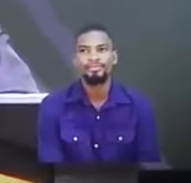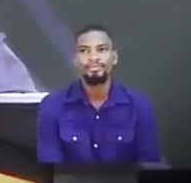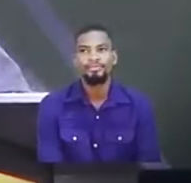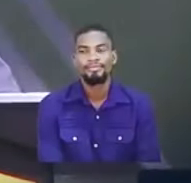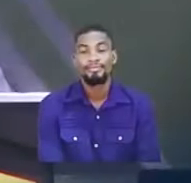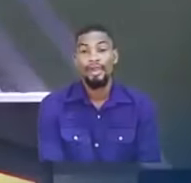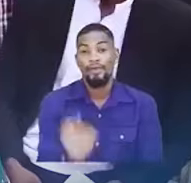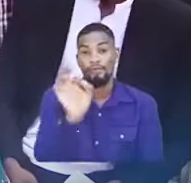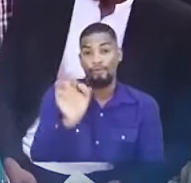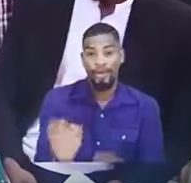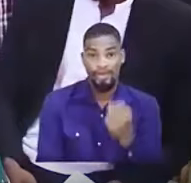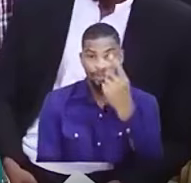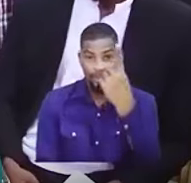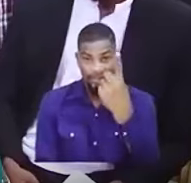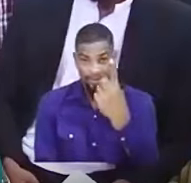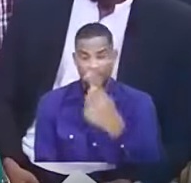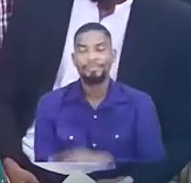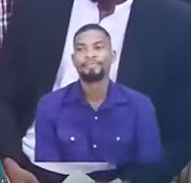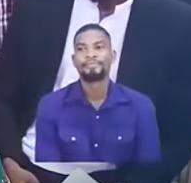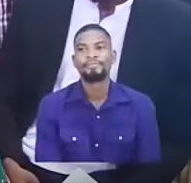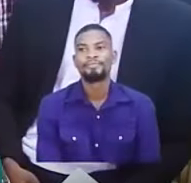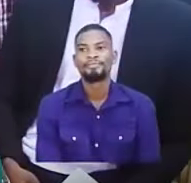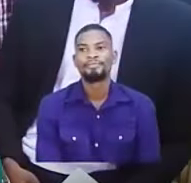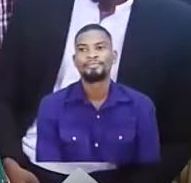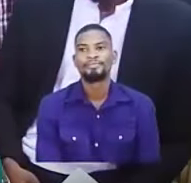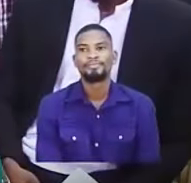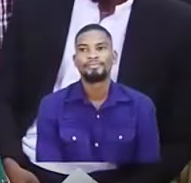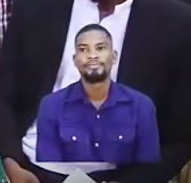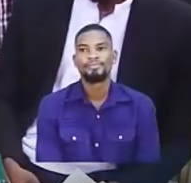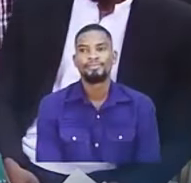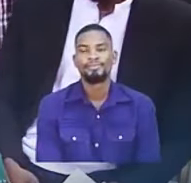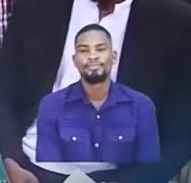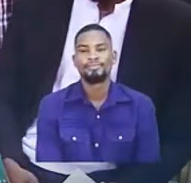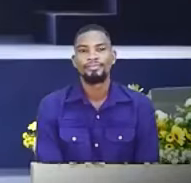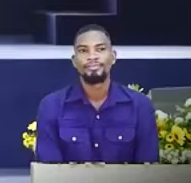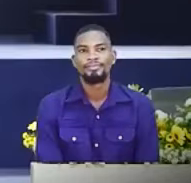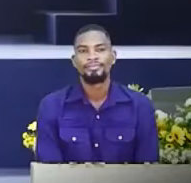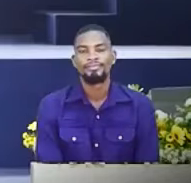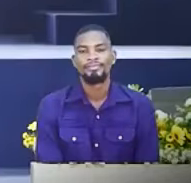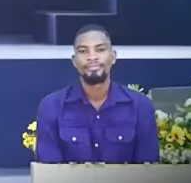11 now, what really happened. "But when she